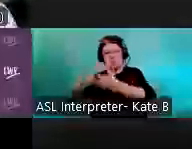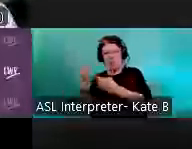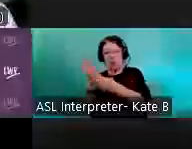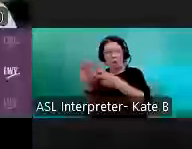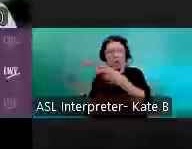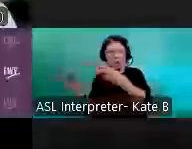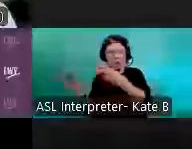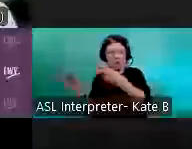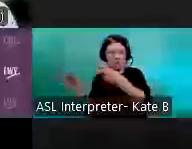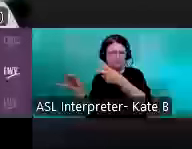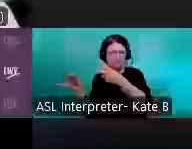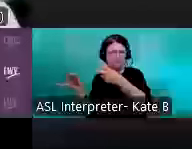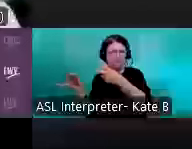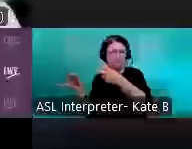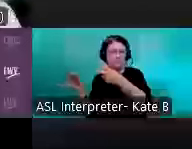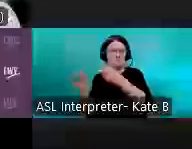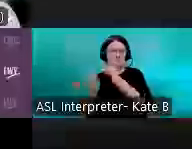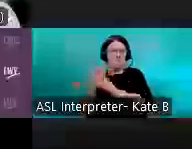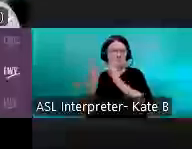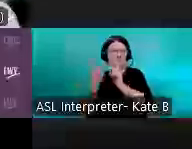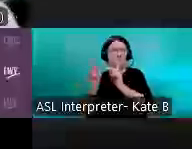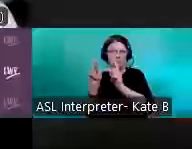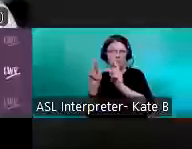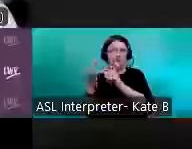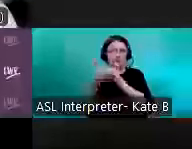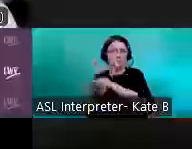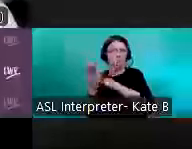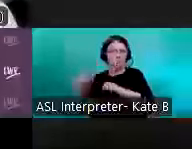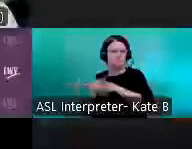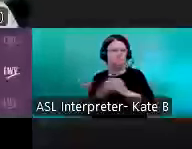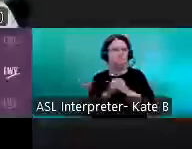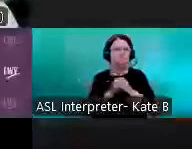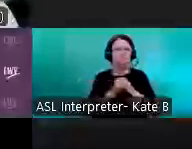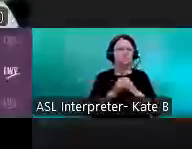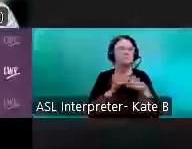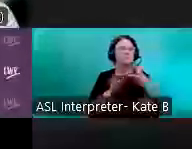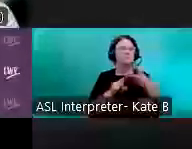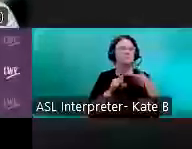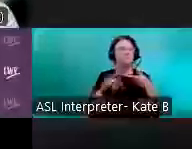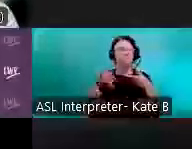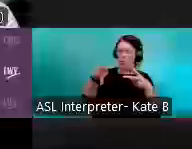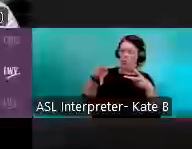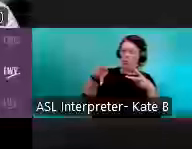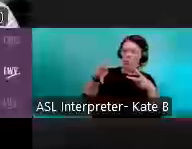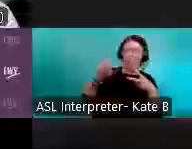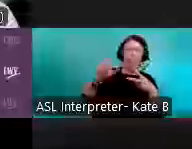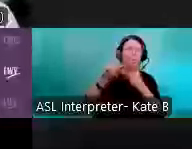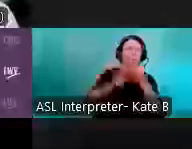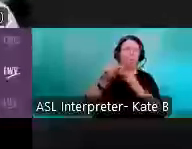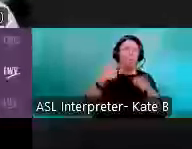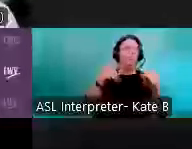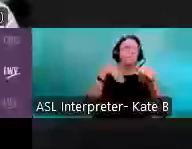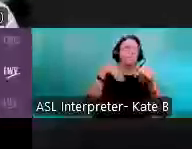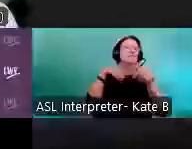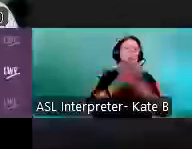that possible for a lot of people with different disabilities. You have the right to access the polling place.